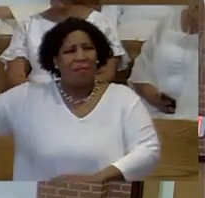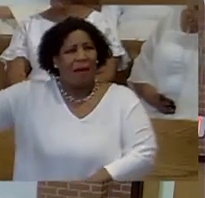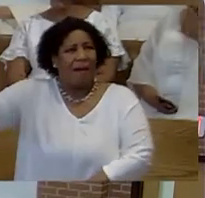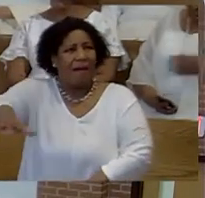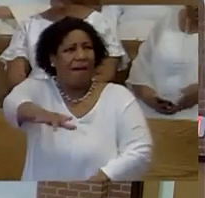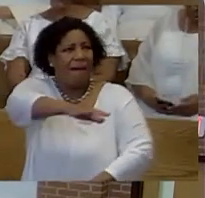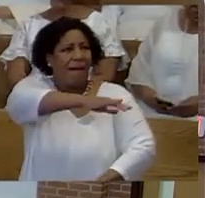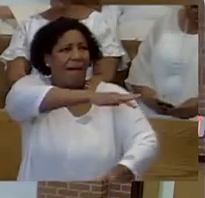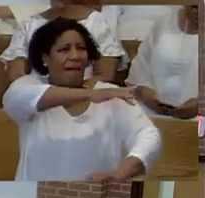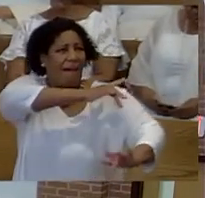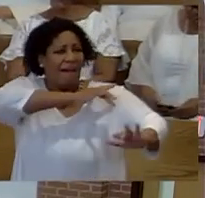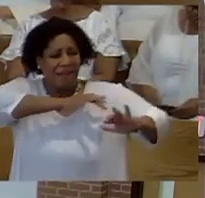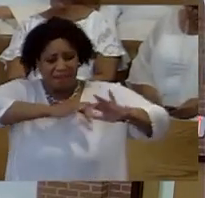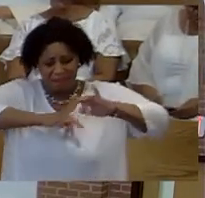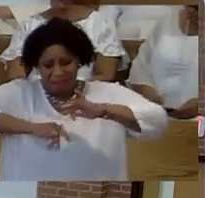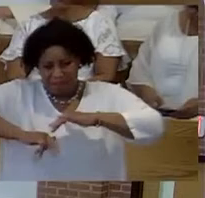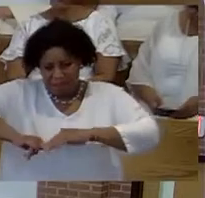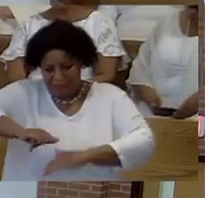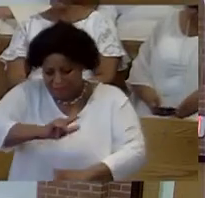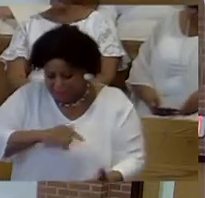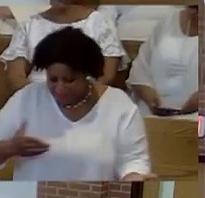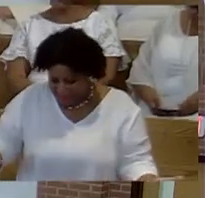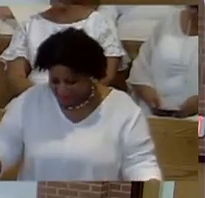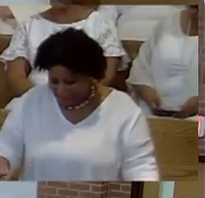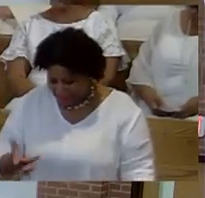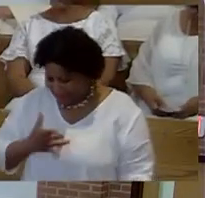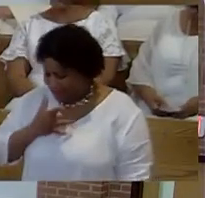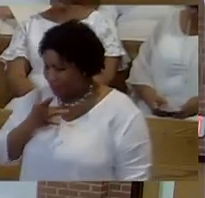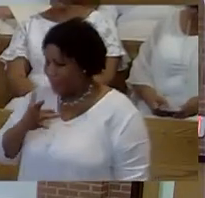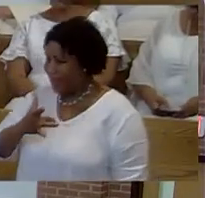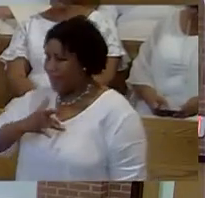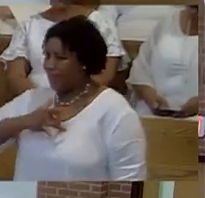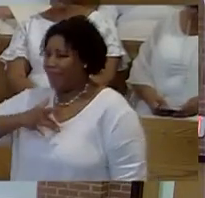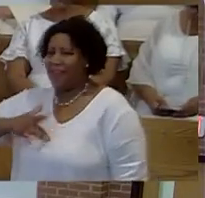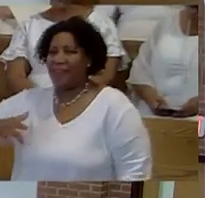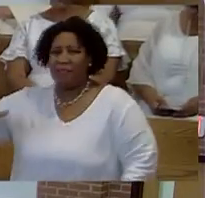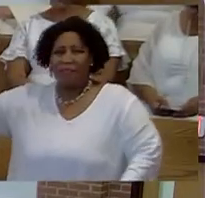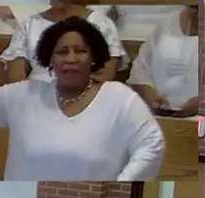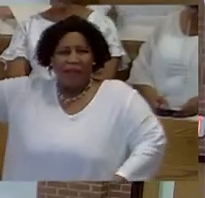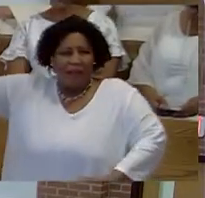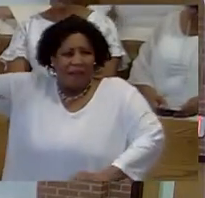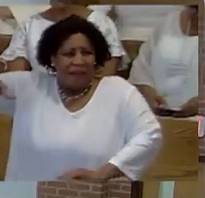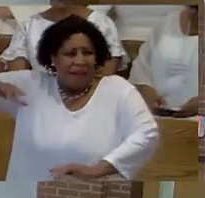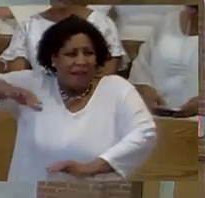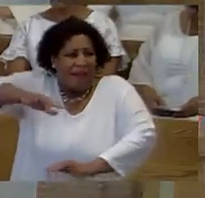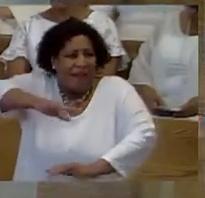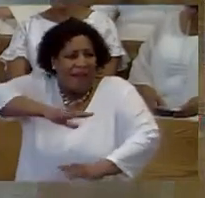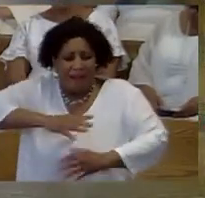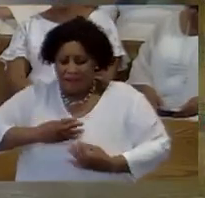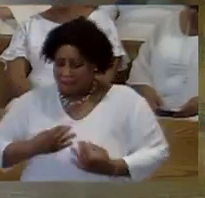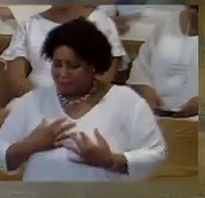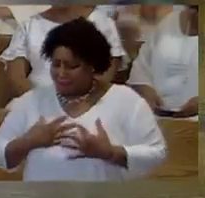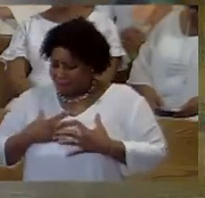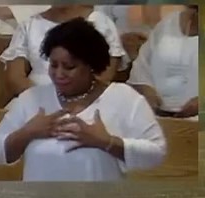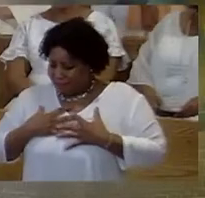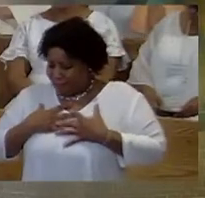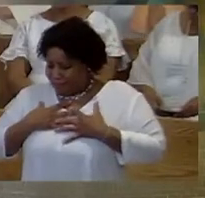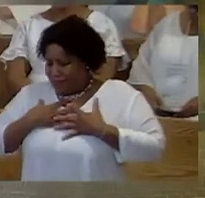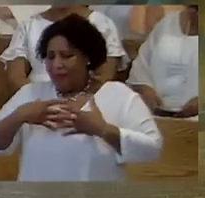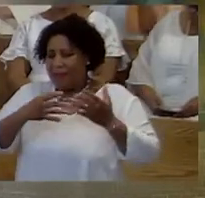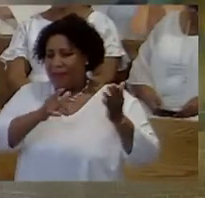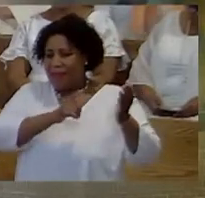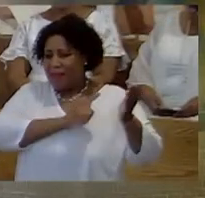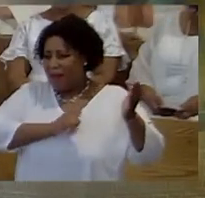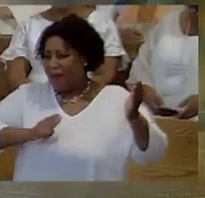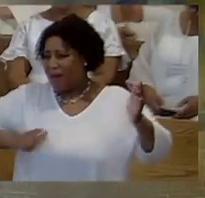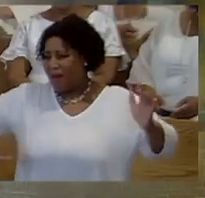Presence of the Lord is here. Presence of the Lord is here. I feel it in the atmosphere. Presence